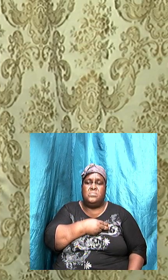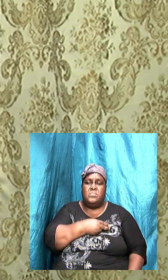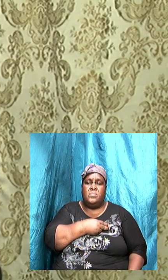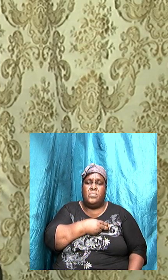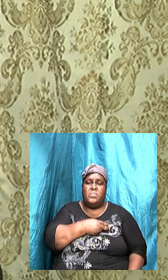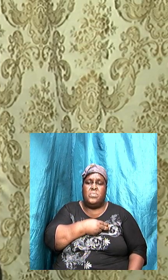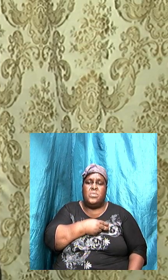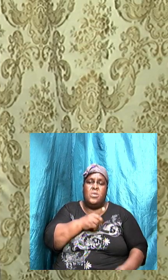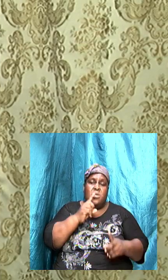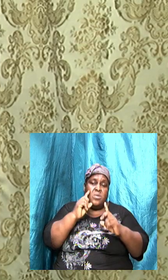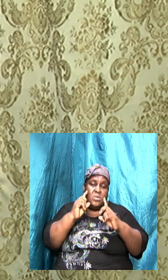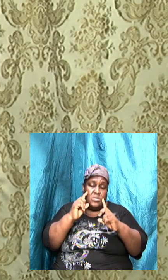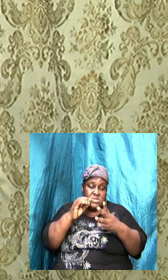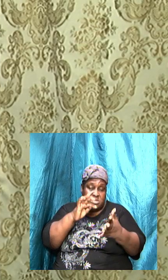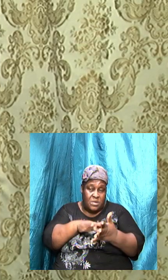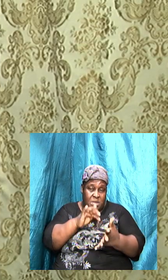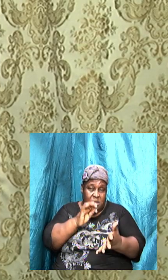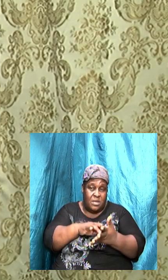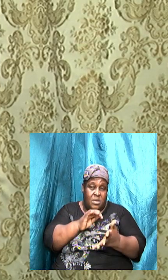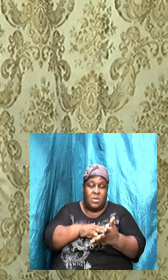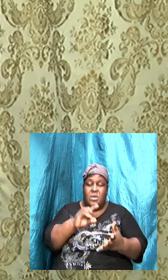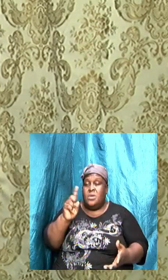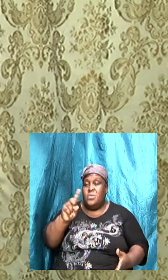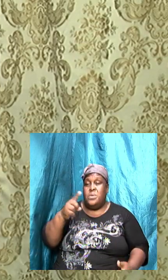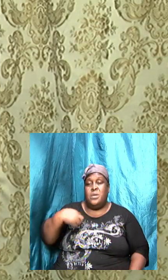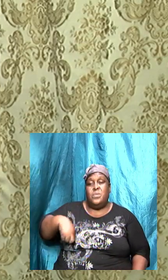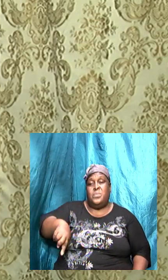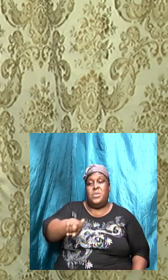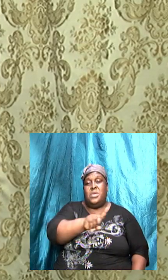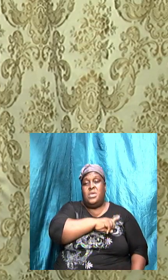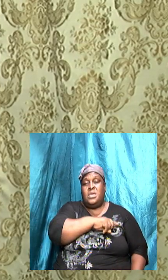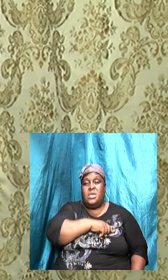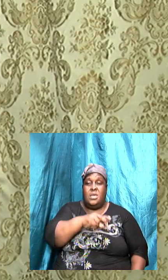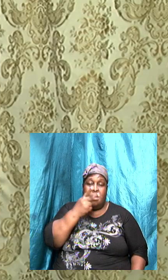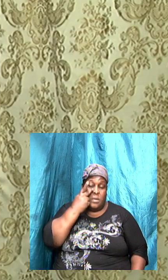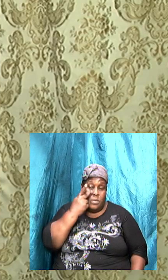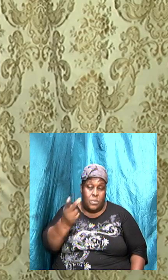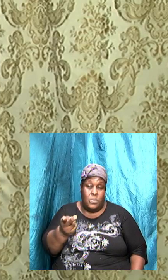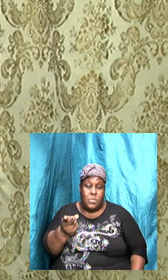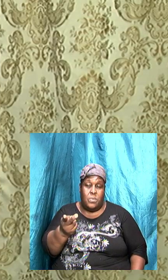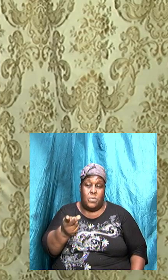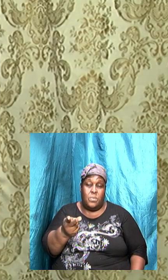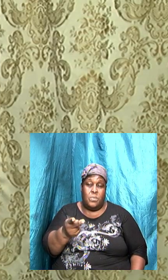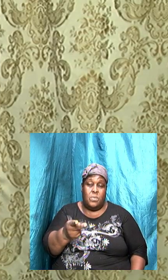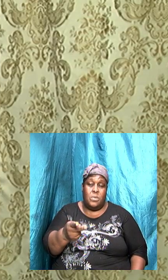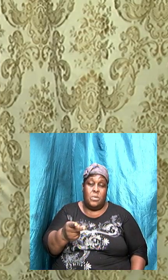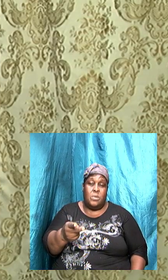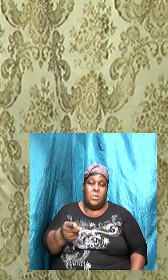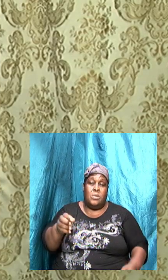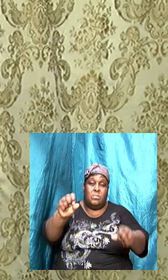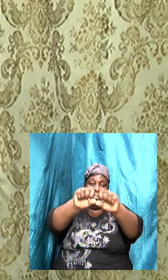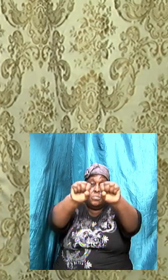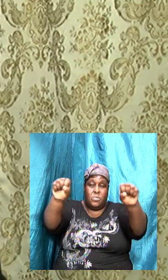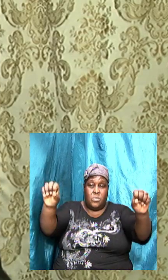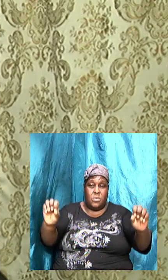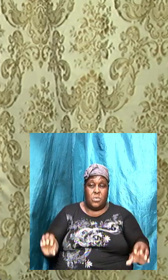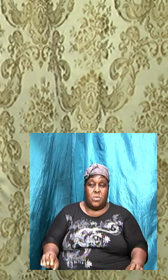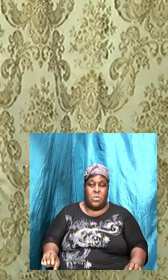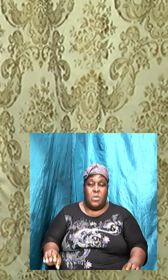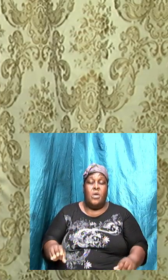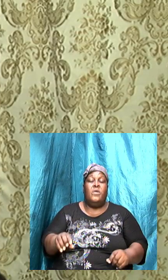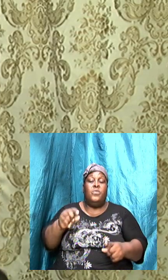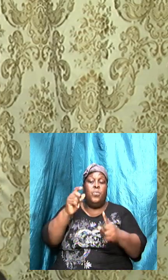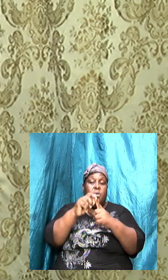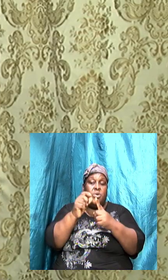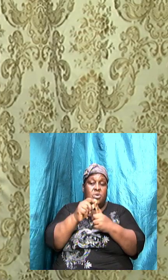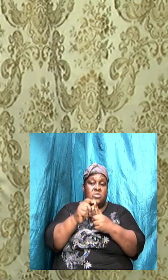had gone to the point where we looked, and I'm going to bring on the screen the words of commendation, because we had